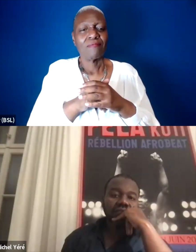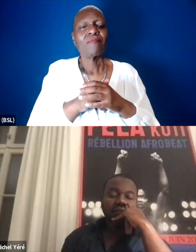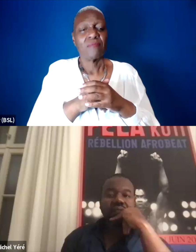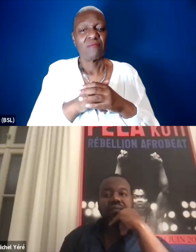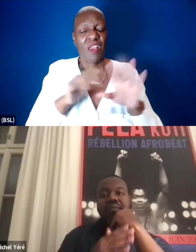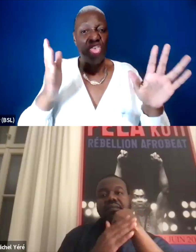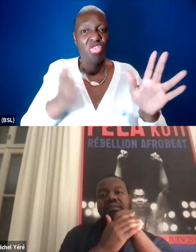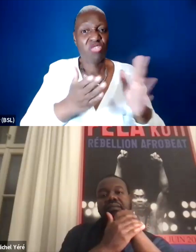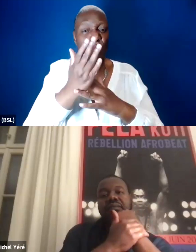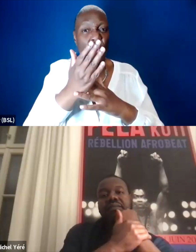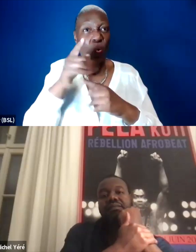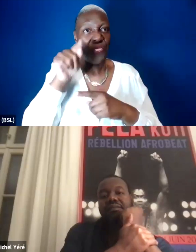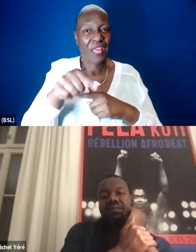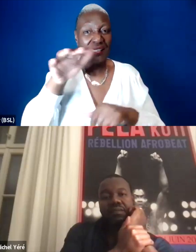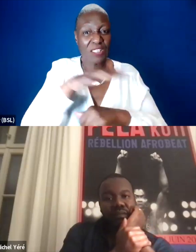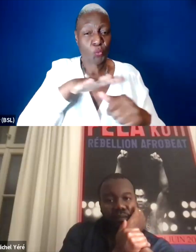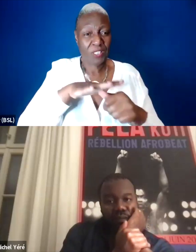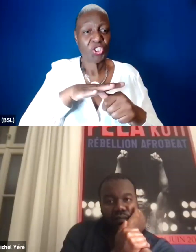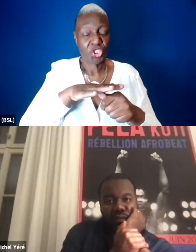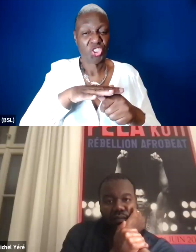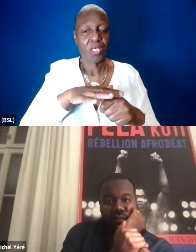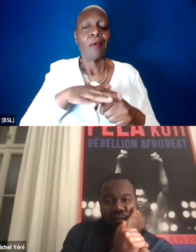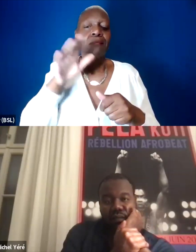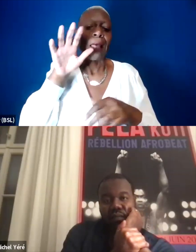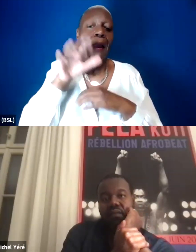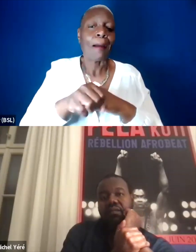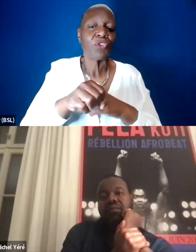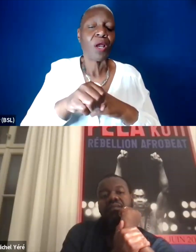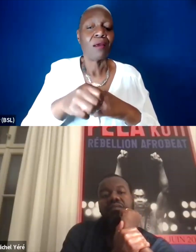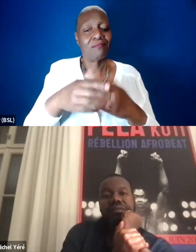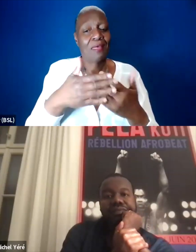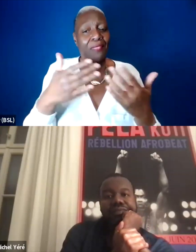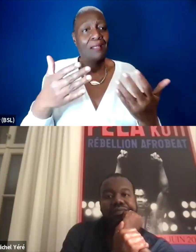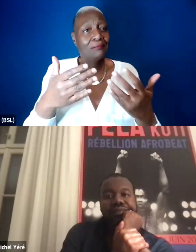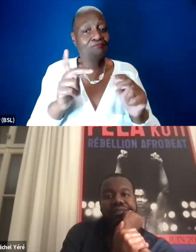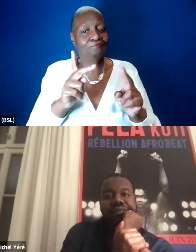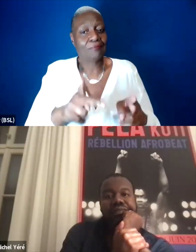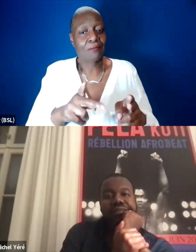Through that, he's captured and then very sadly meets his demise with many of his